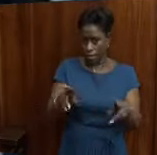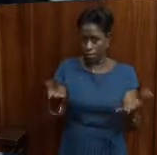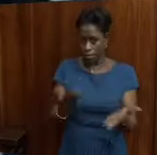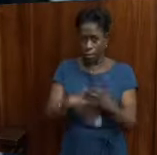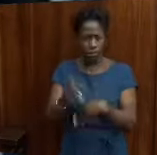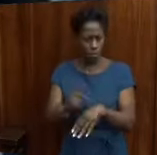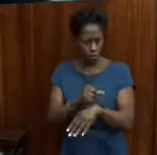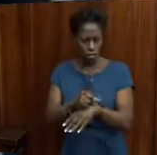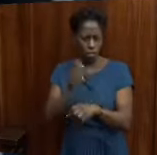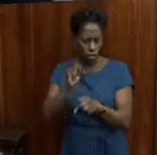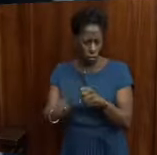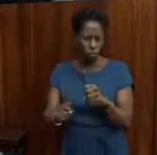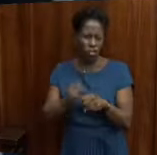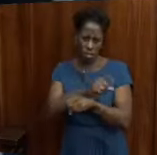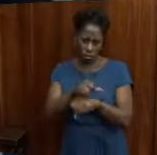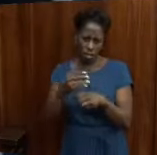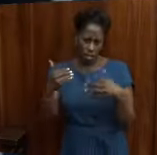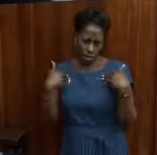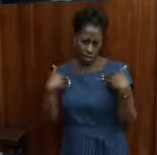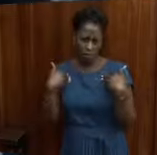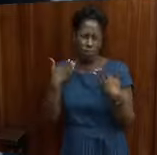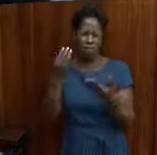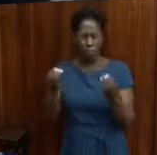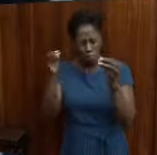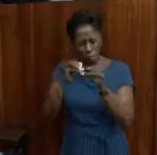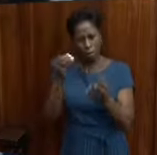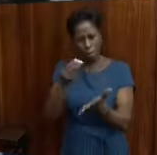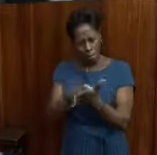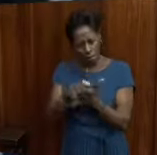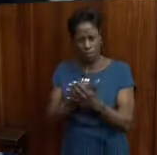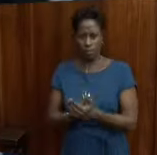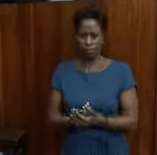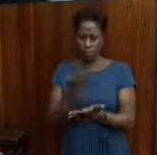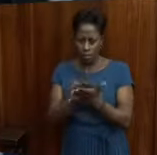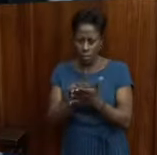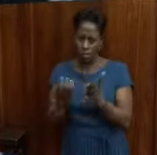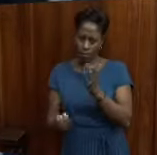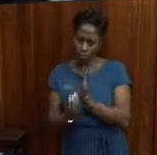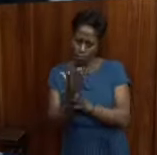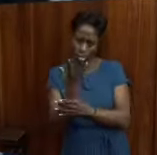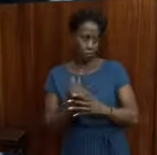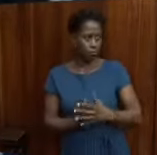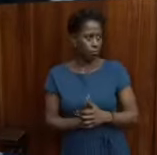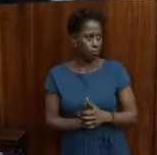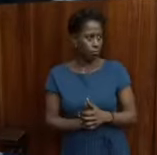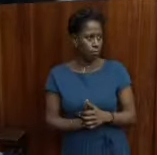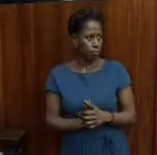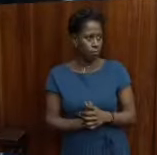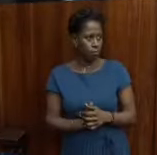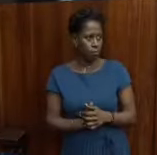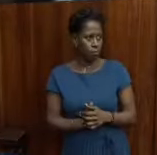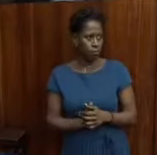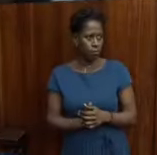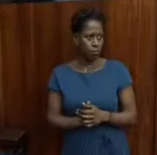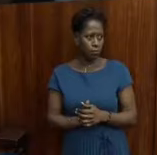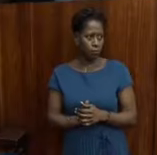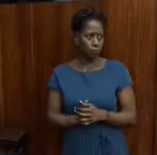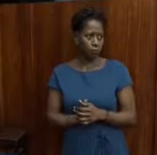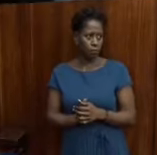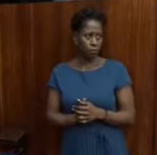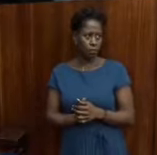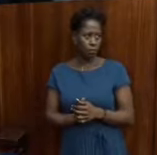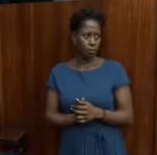been identified as one of the economic pillars for the acceleration of economic growth. Moreover, several reports have been prepared